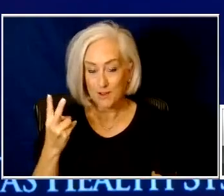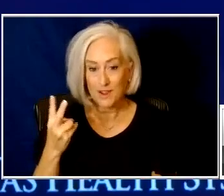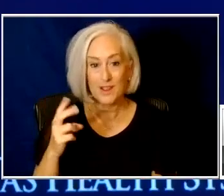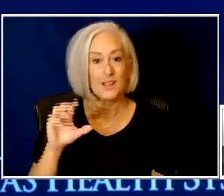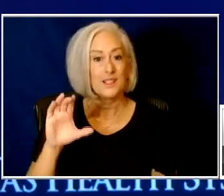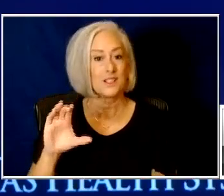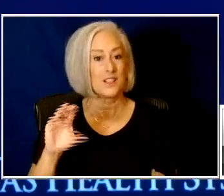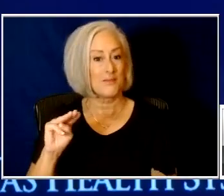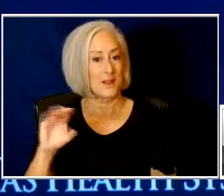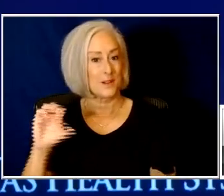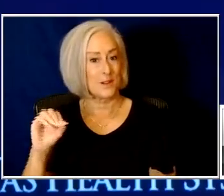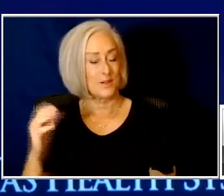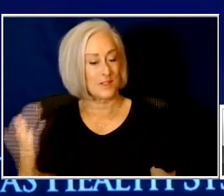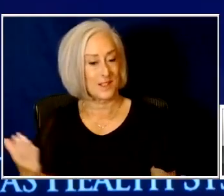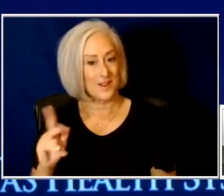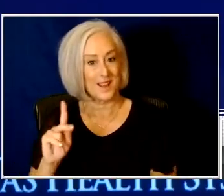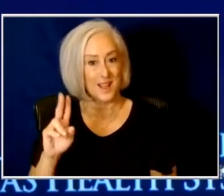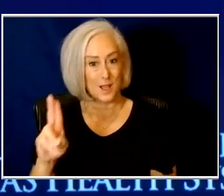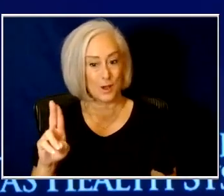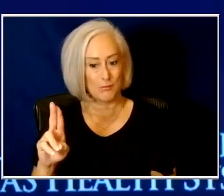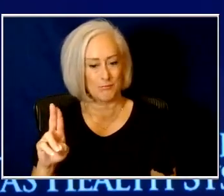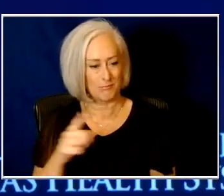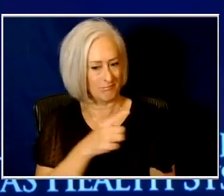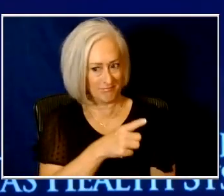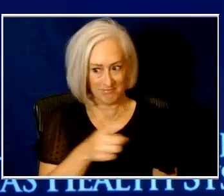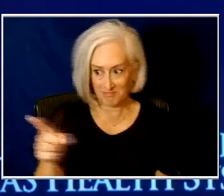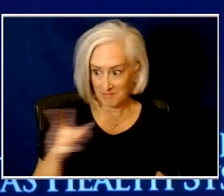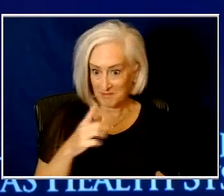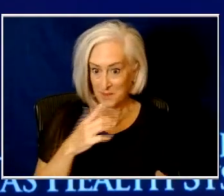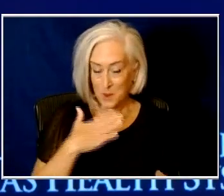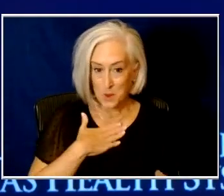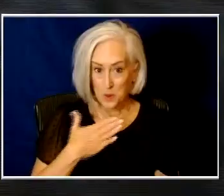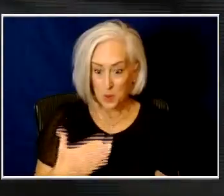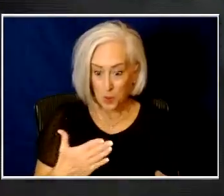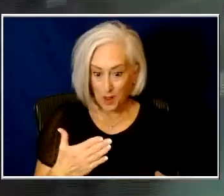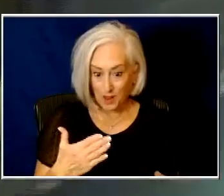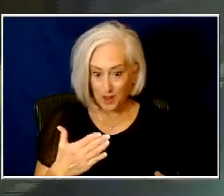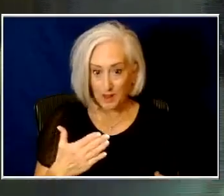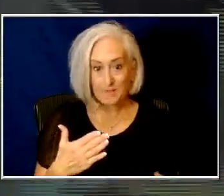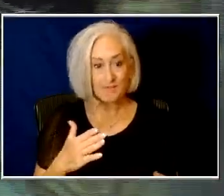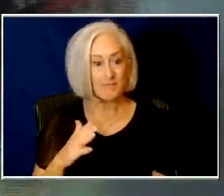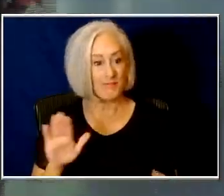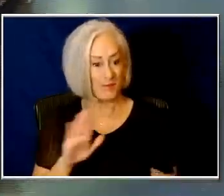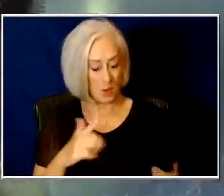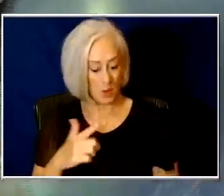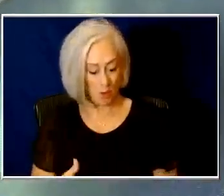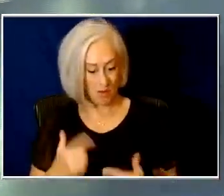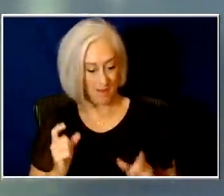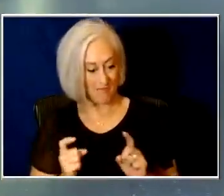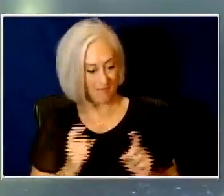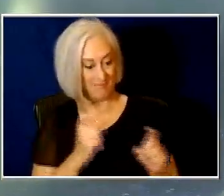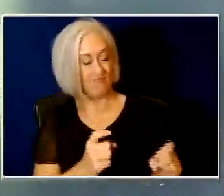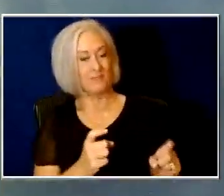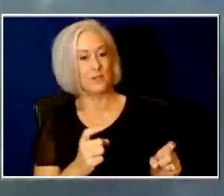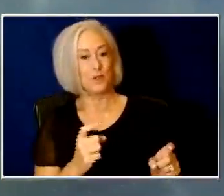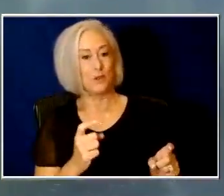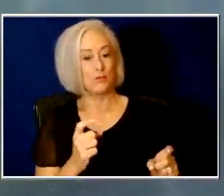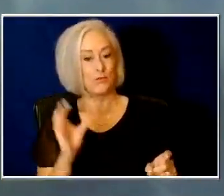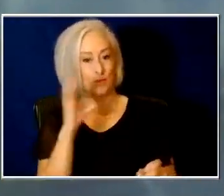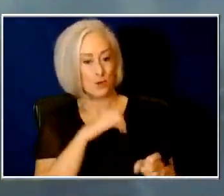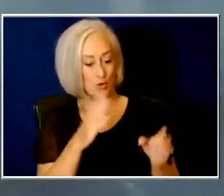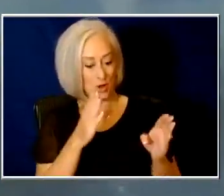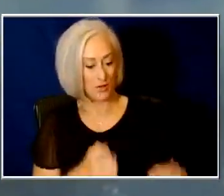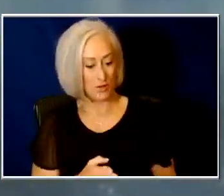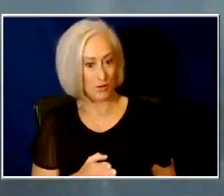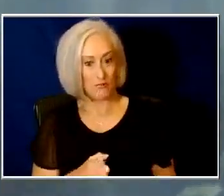How many of us are willing to put our lives in the hands of a stranger? That's exactly what happened when these two